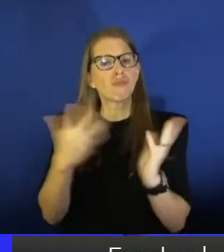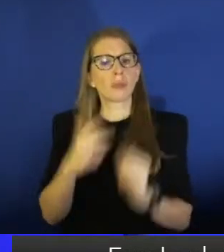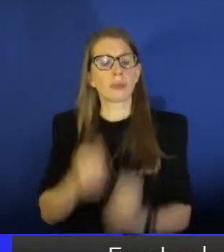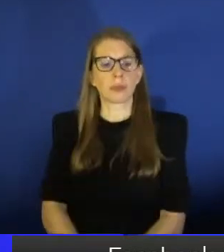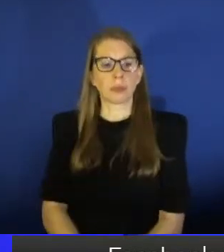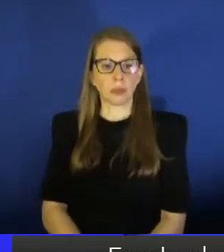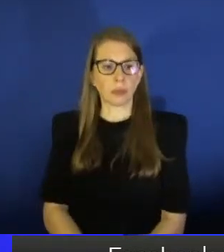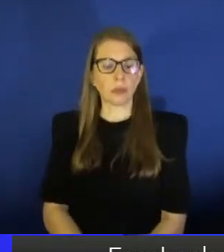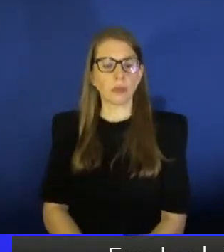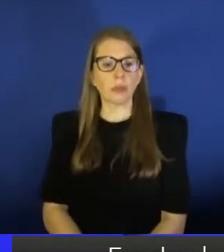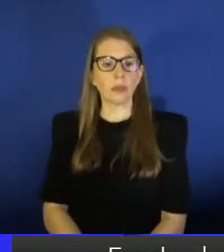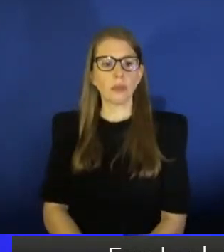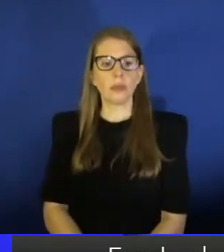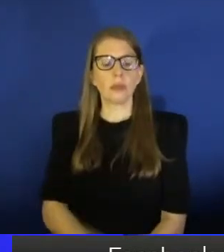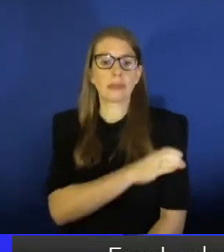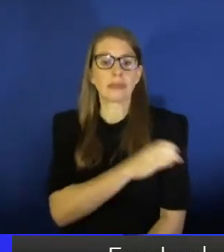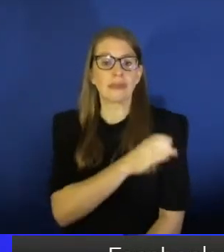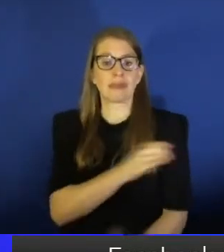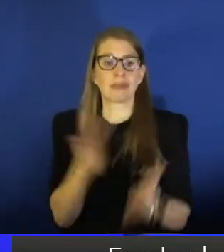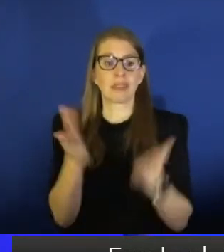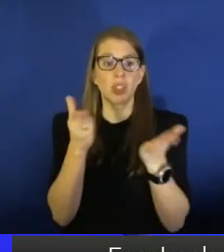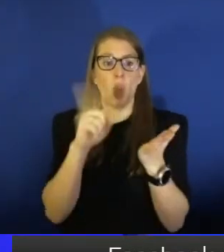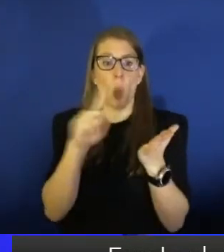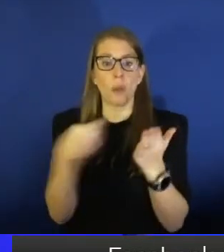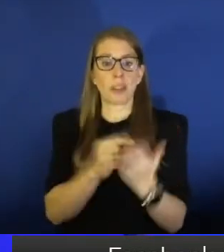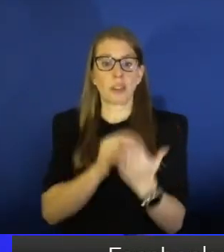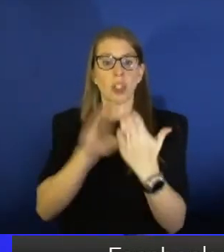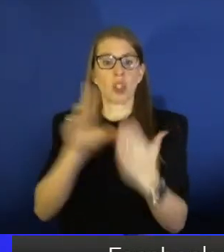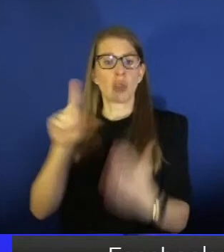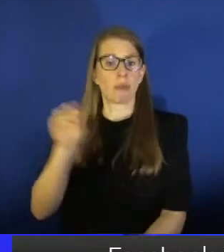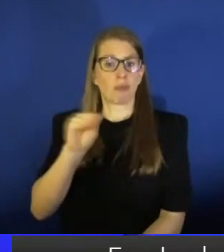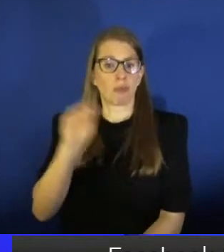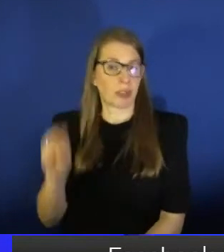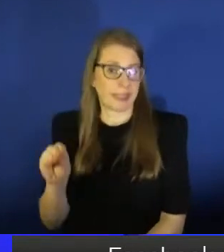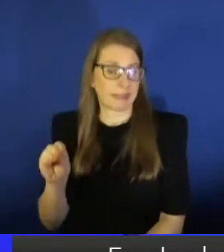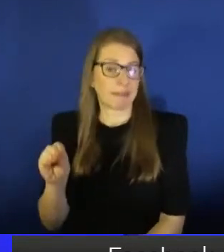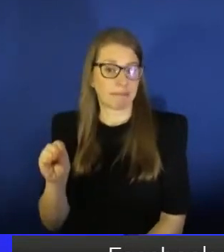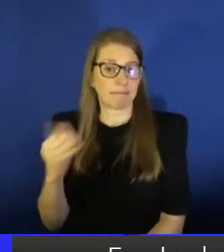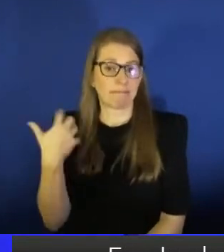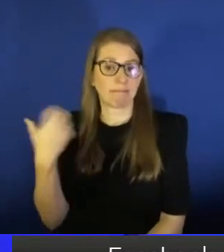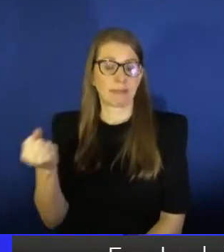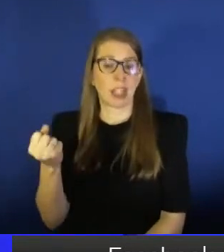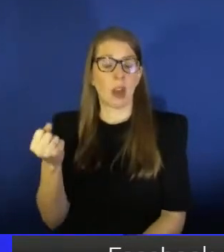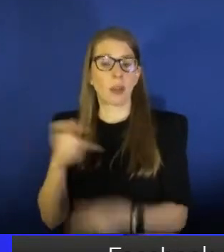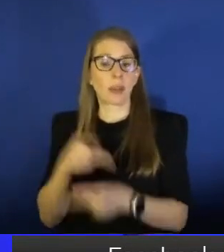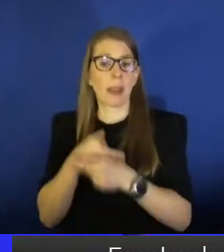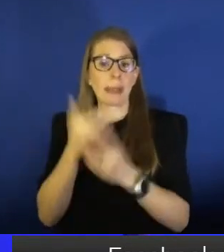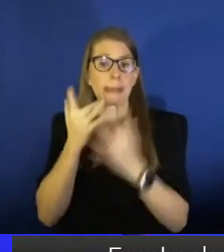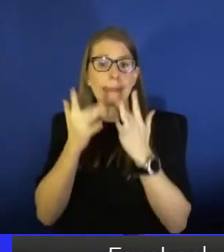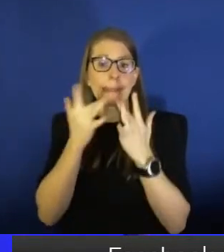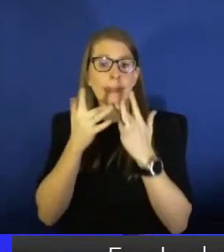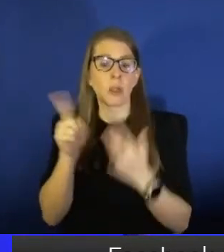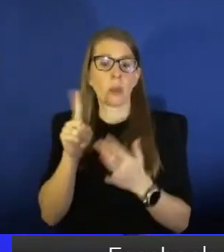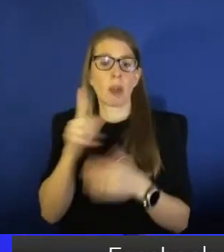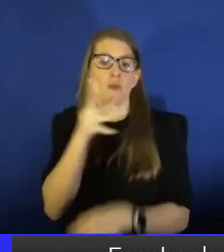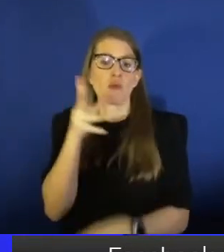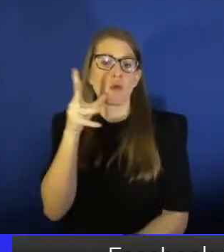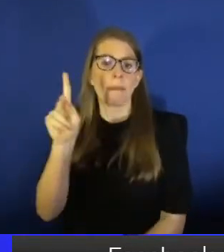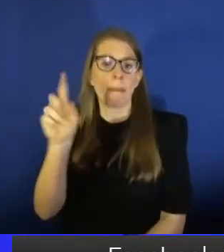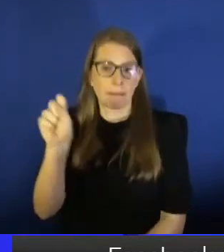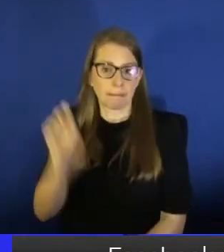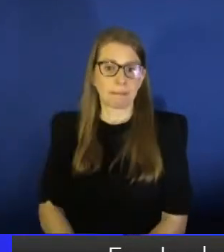clinical services are really only going to address about 20% of the healthcare disparity in rural Kansas. And so this is going to